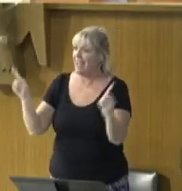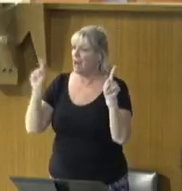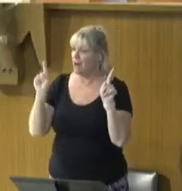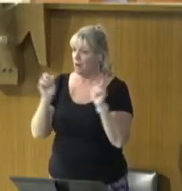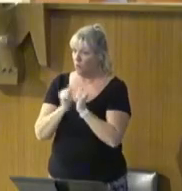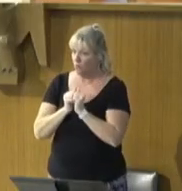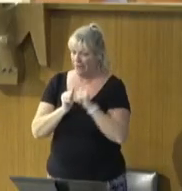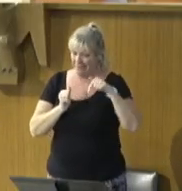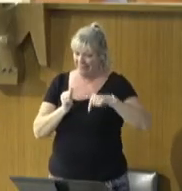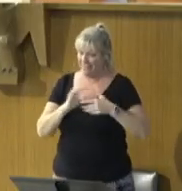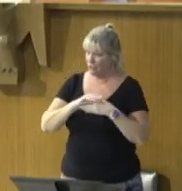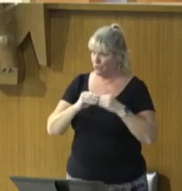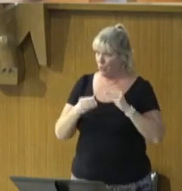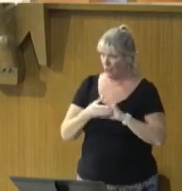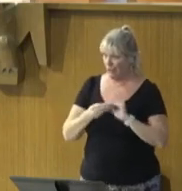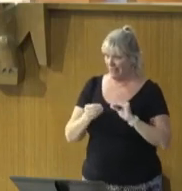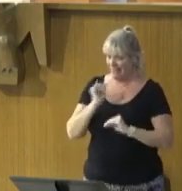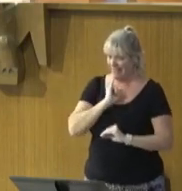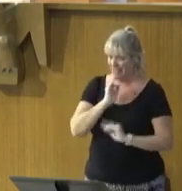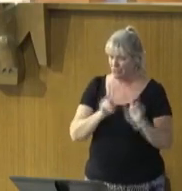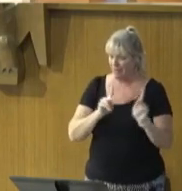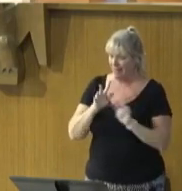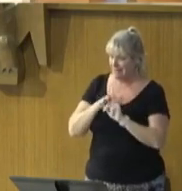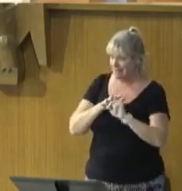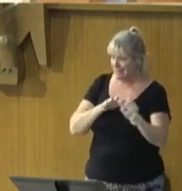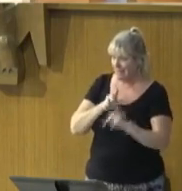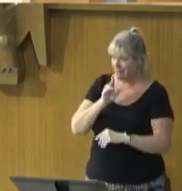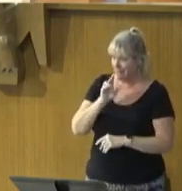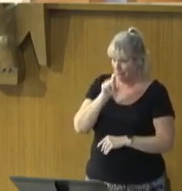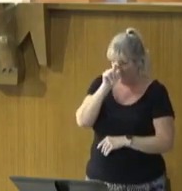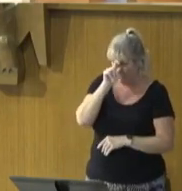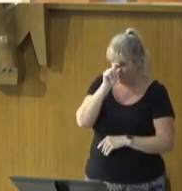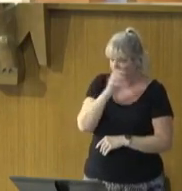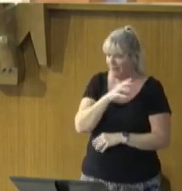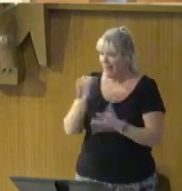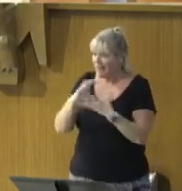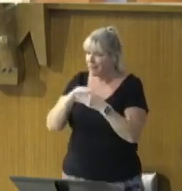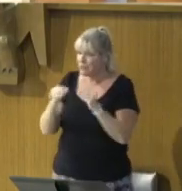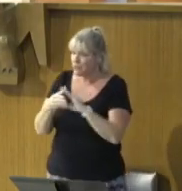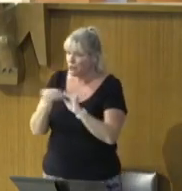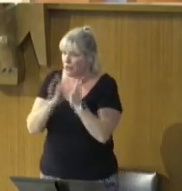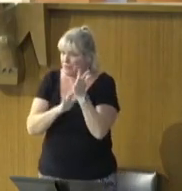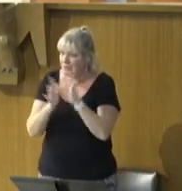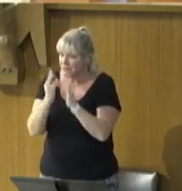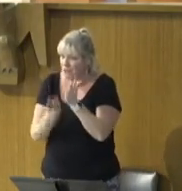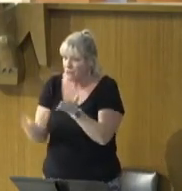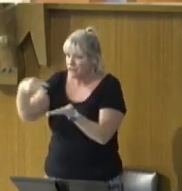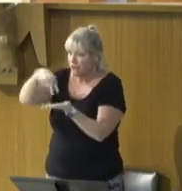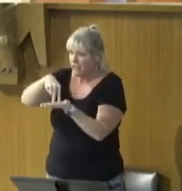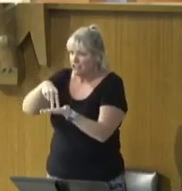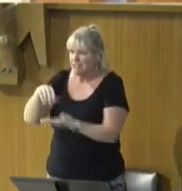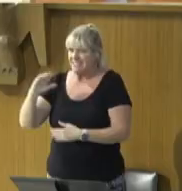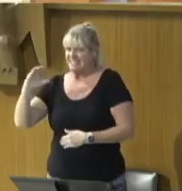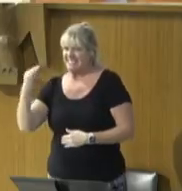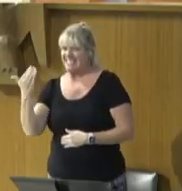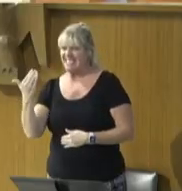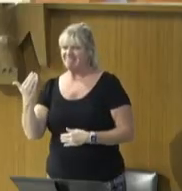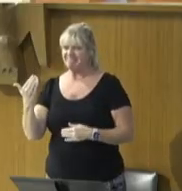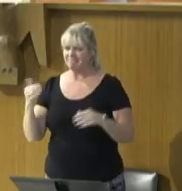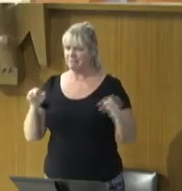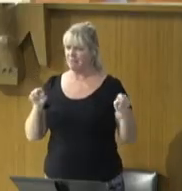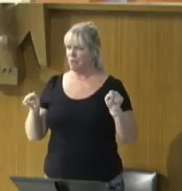story of the escape from Egypt and the story of the resurrection that when it seemed as if there was no way out